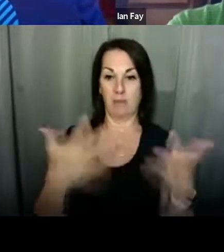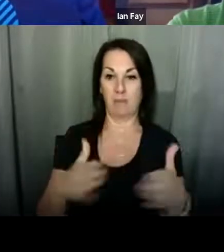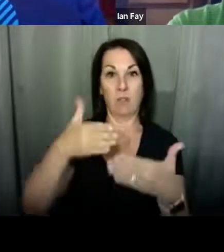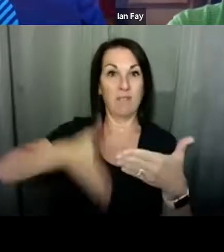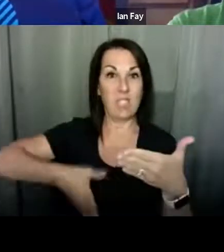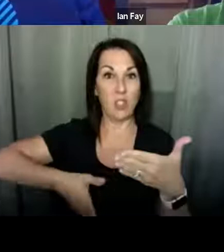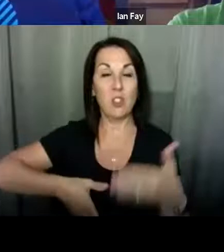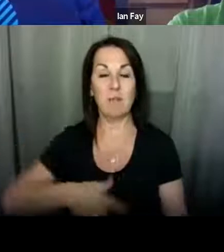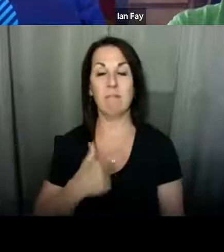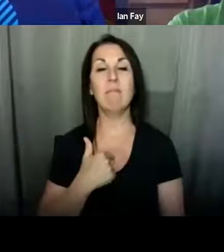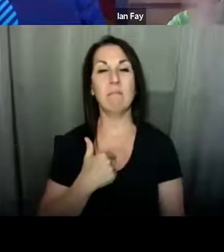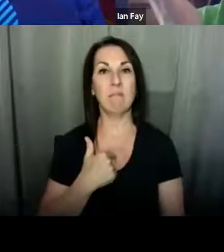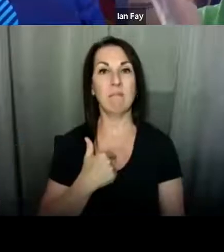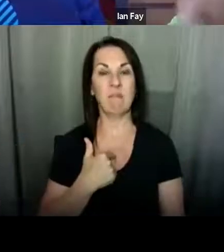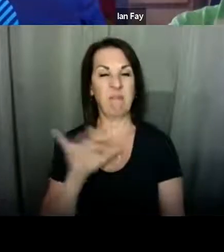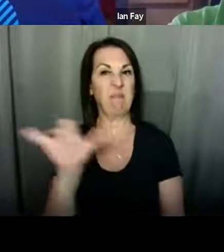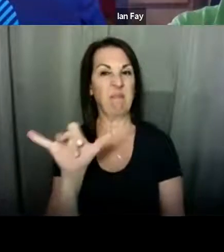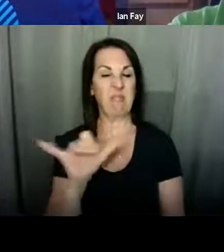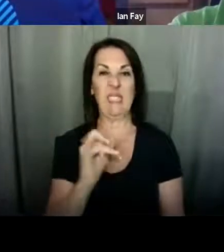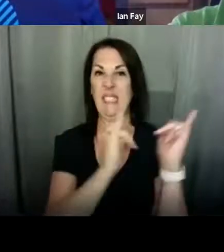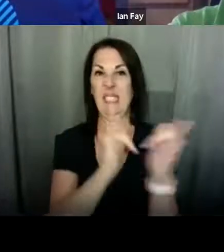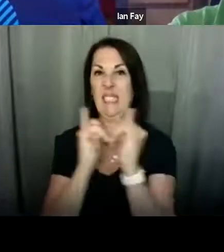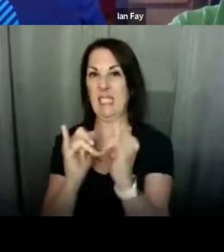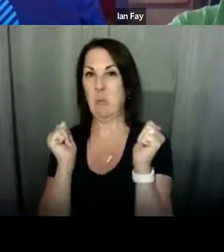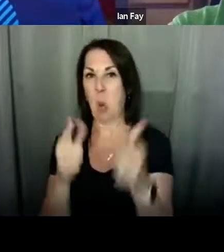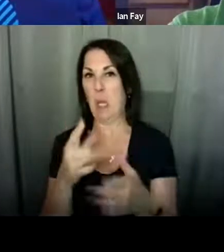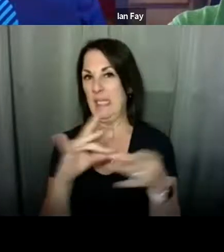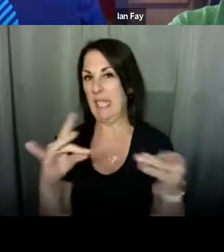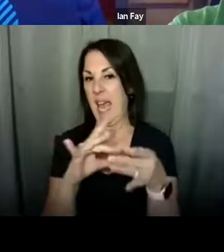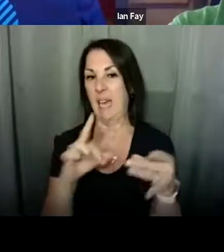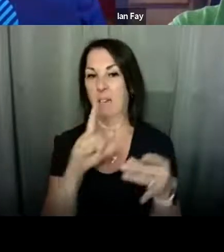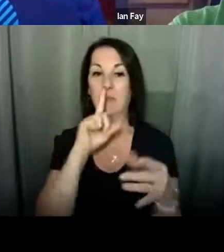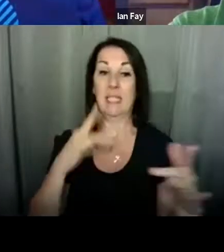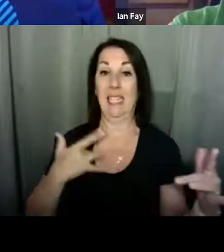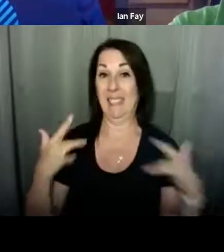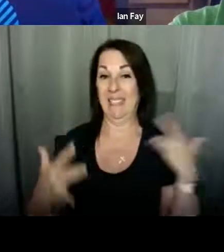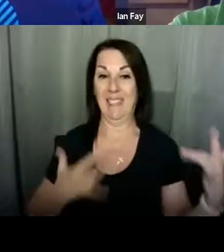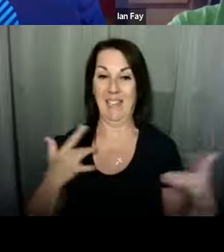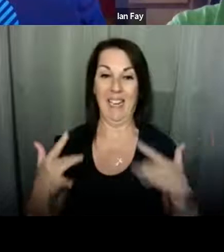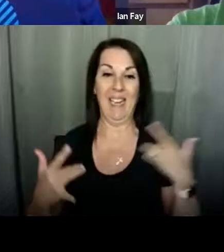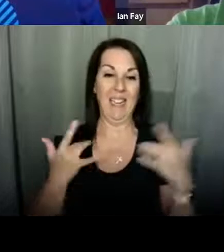I kind of share the sentiment of what everyone else has said. It was really exciting, actually.